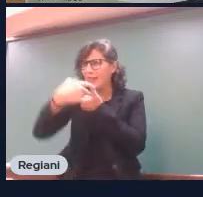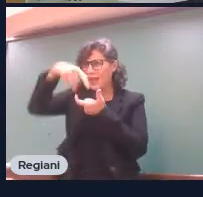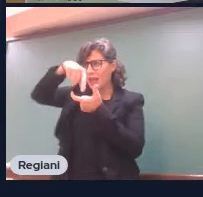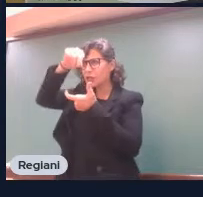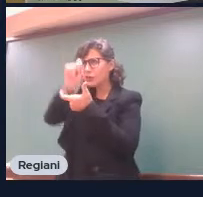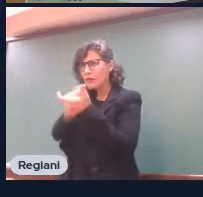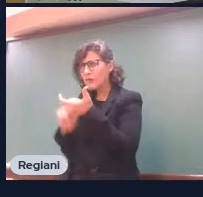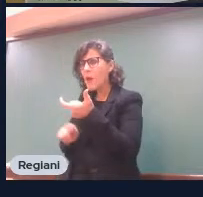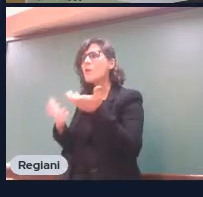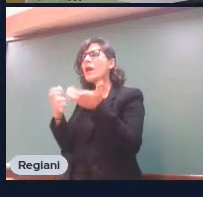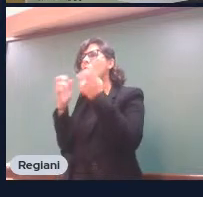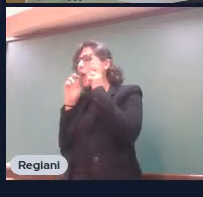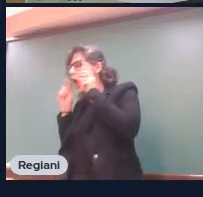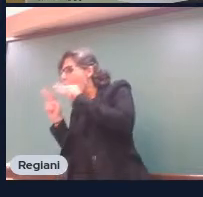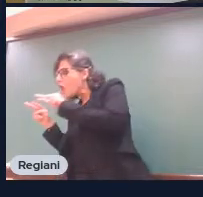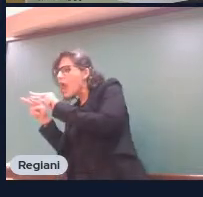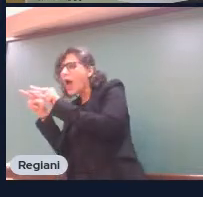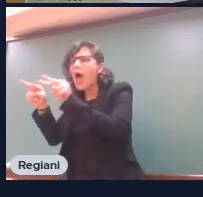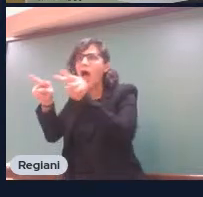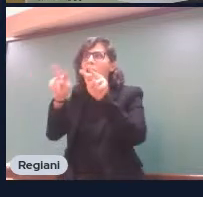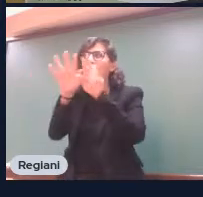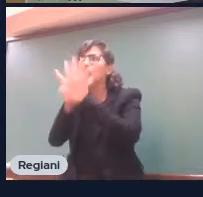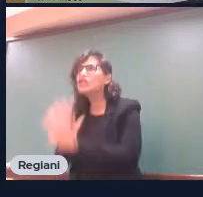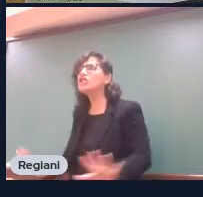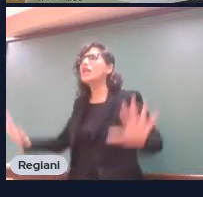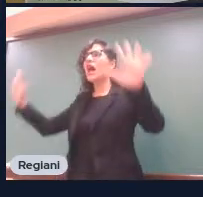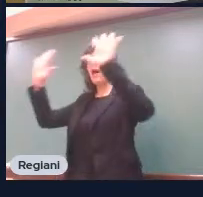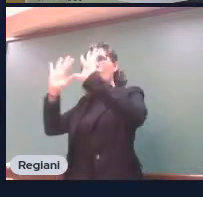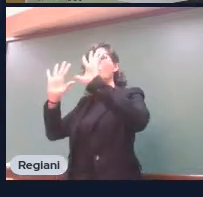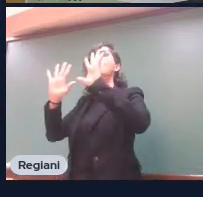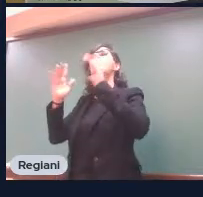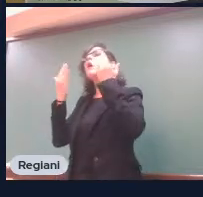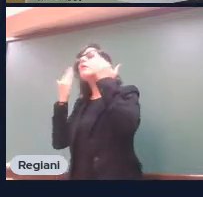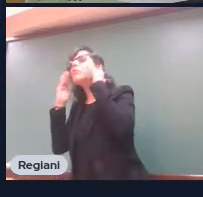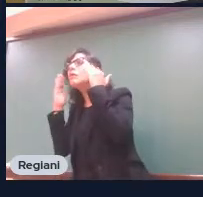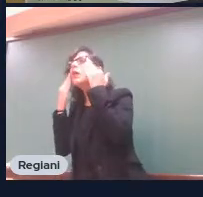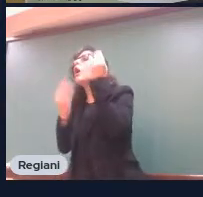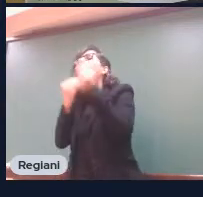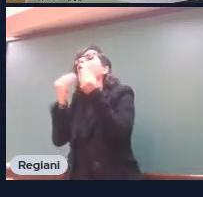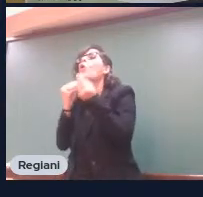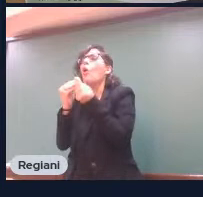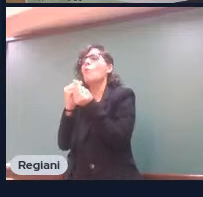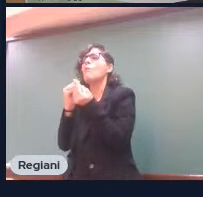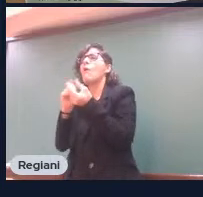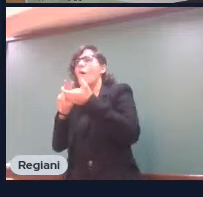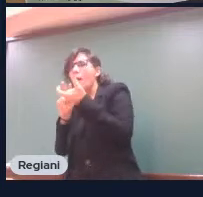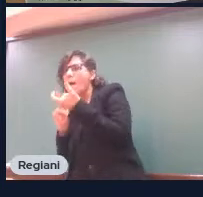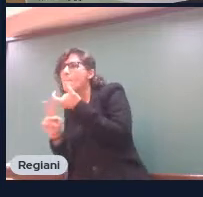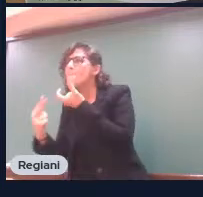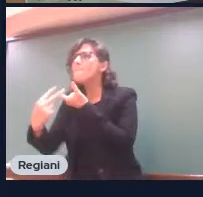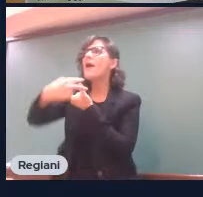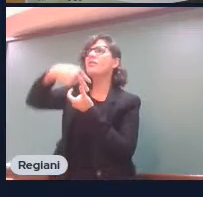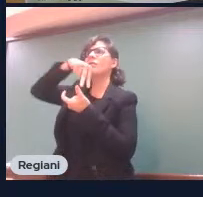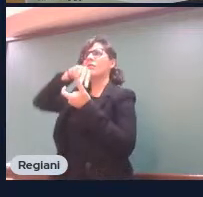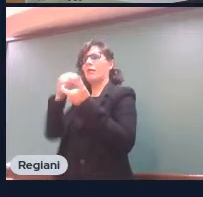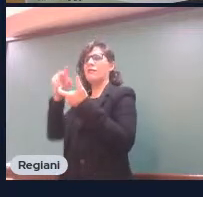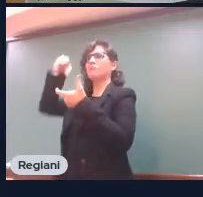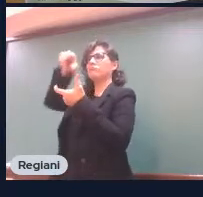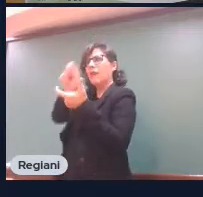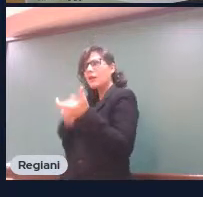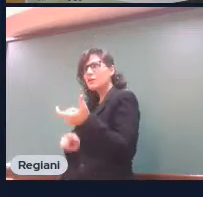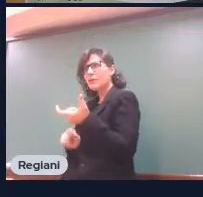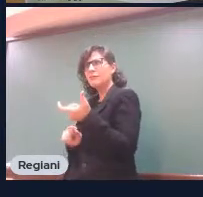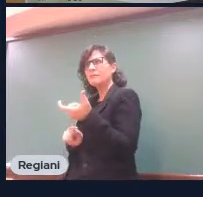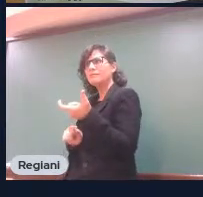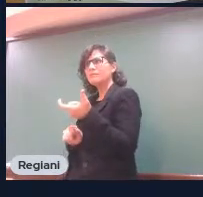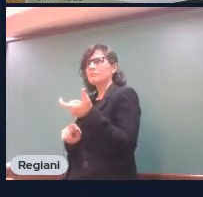view, hence I'm treating meta-lexicography. And that is how the talk is structured. I will start with, sorry